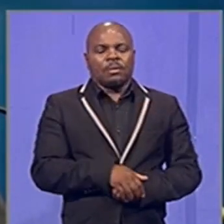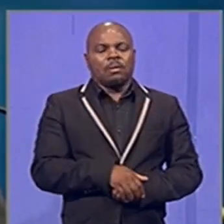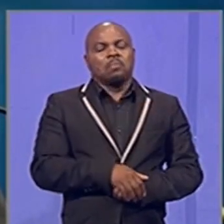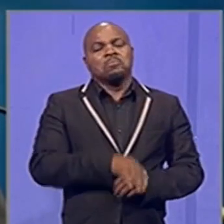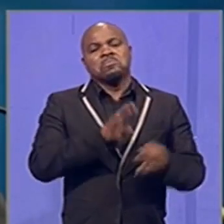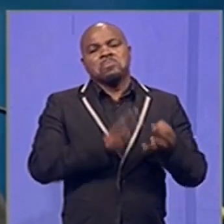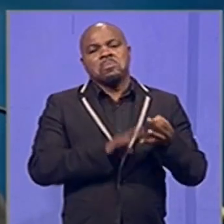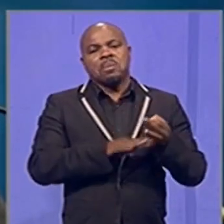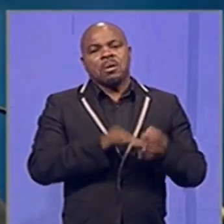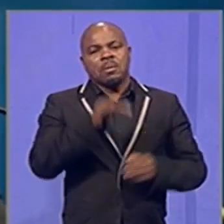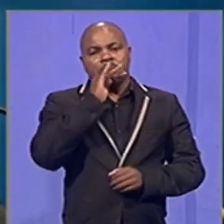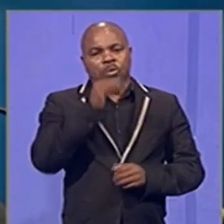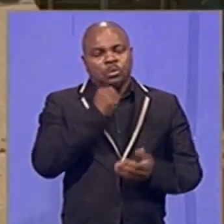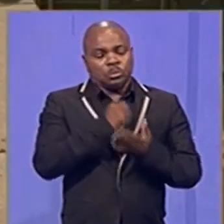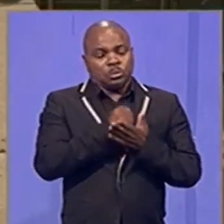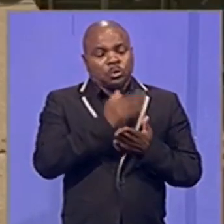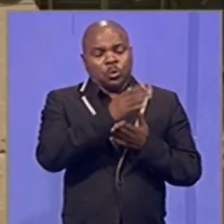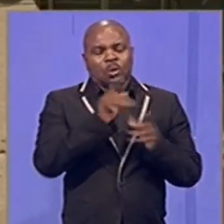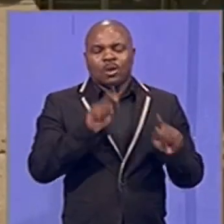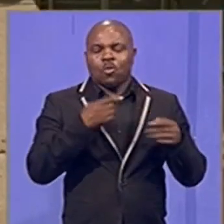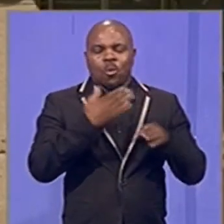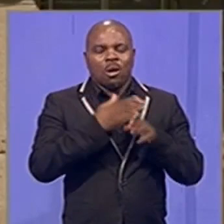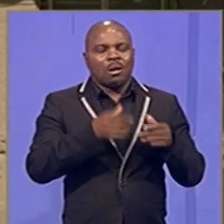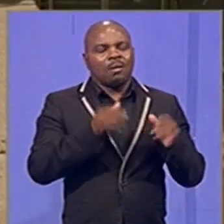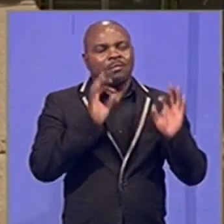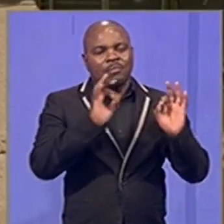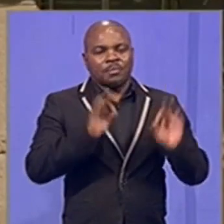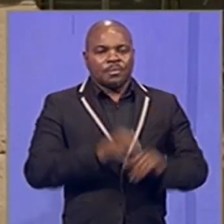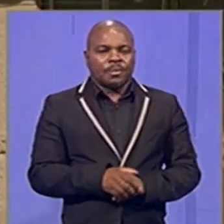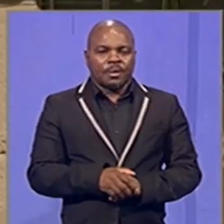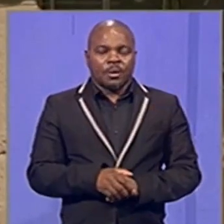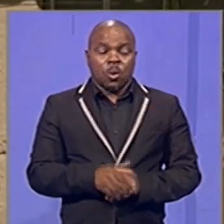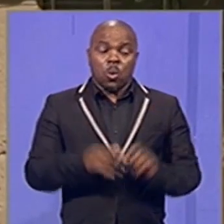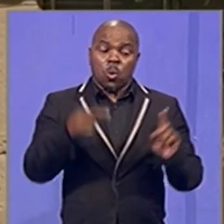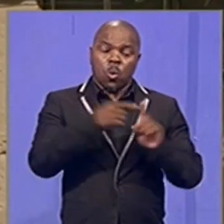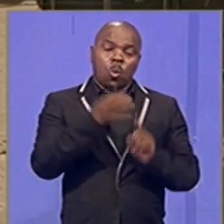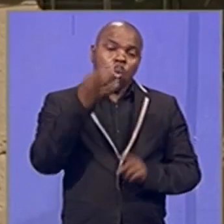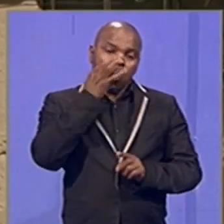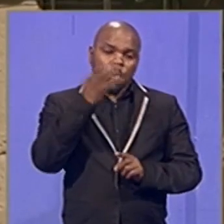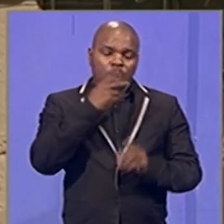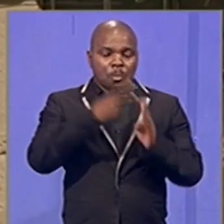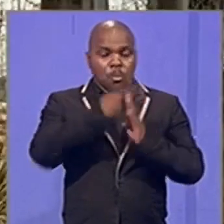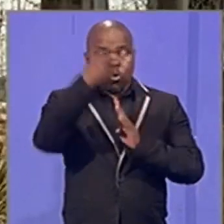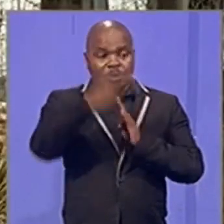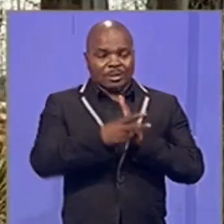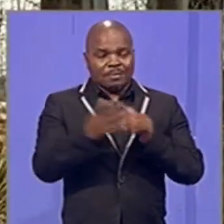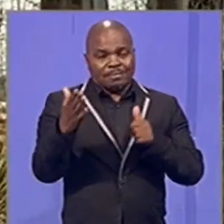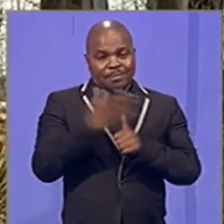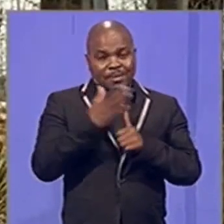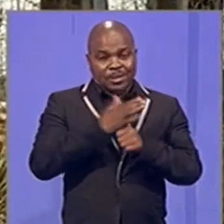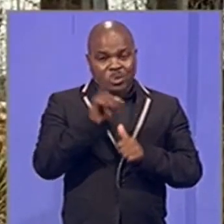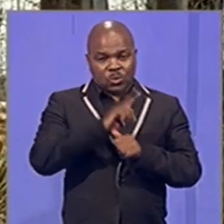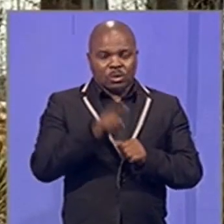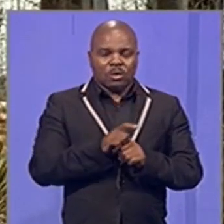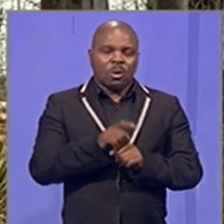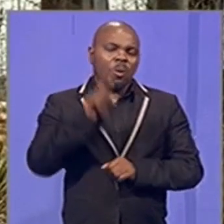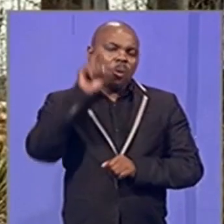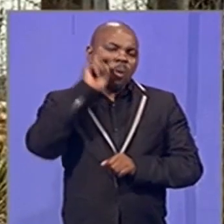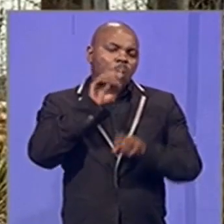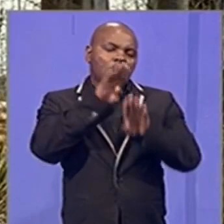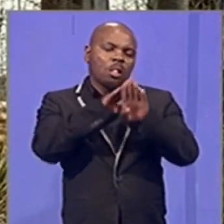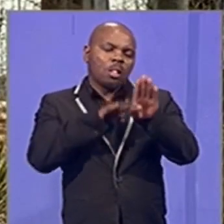more efficient and effective manner. Dukwana o boletse hore projeke eo batlileng ho qala ka yona ke ho tlosa marulelo